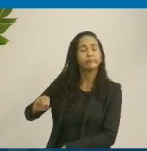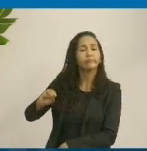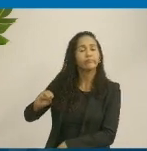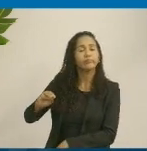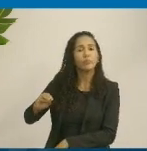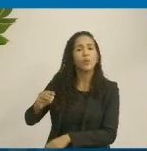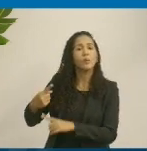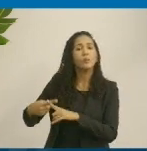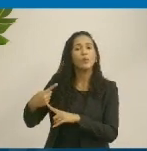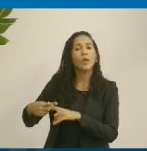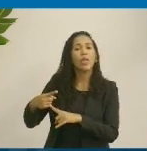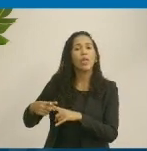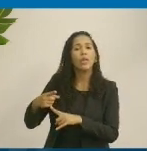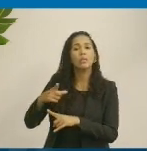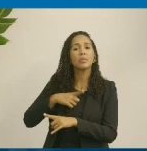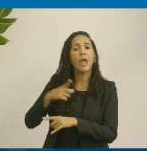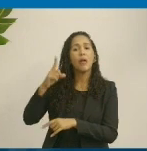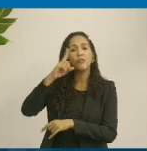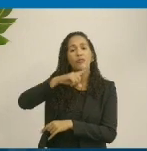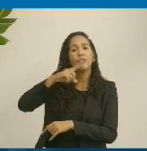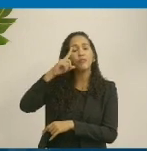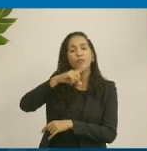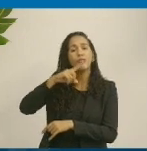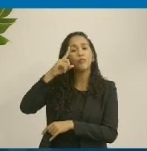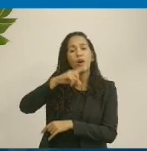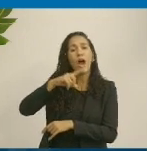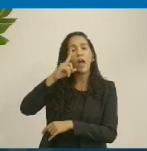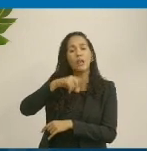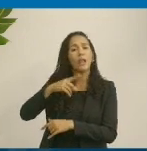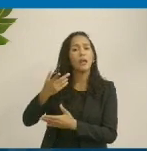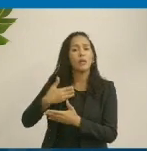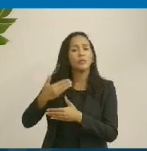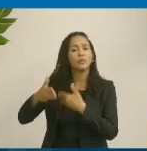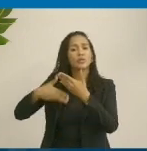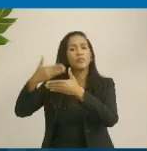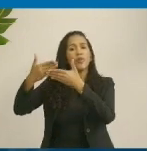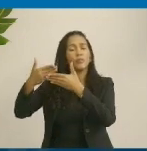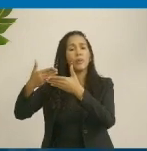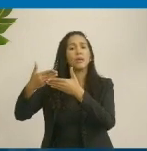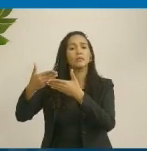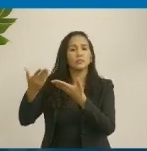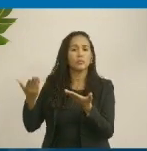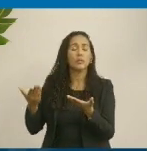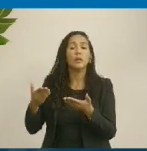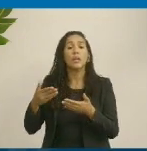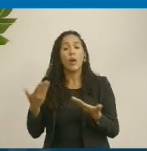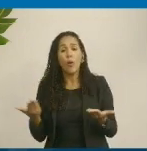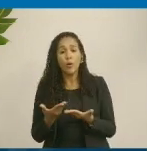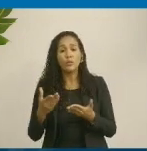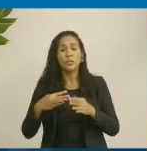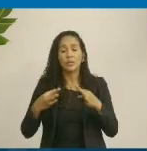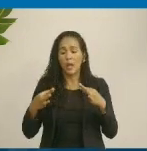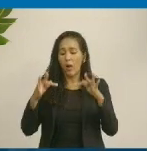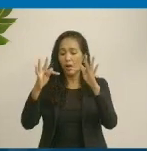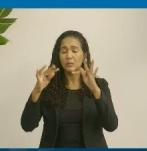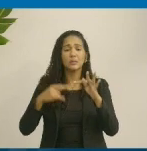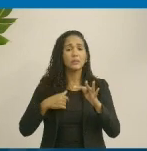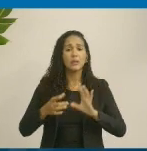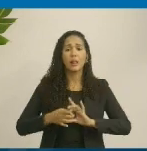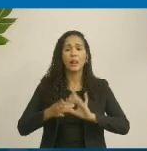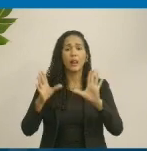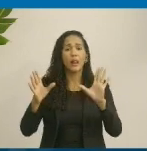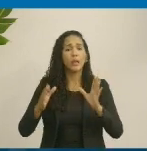tools. But today, technology is available to develop this vaccine in a sustainable